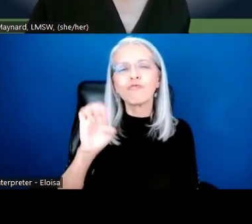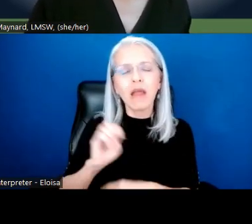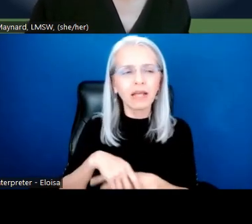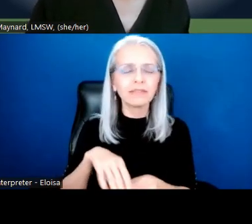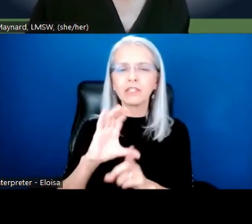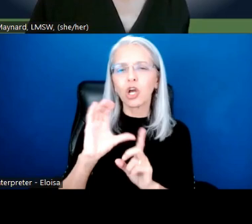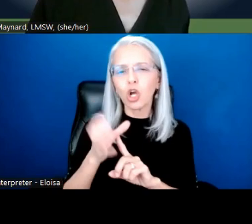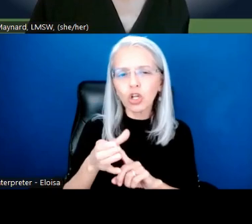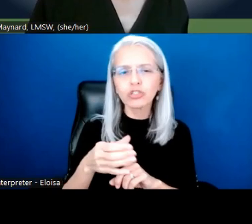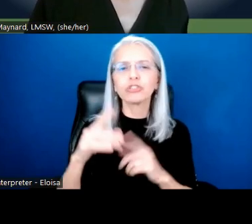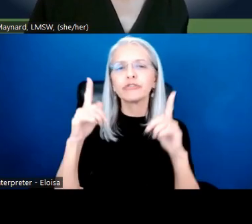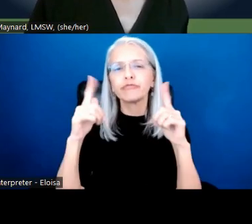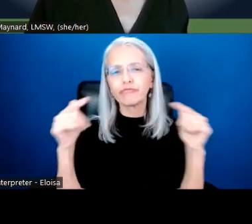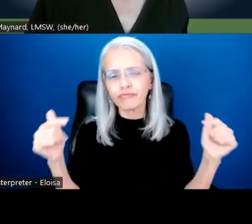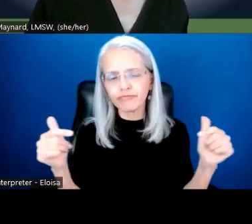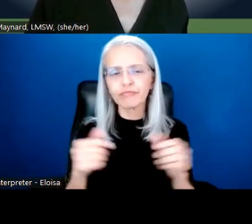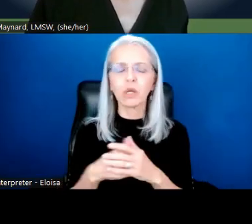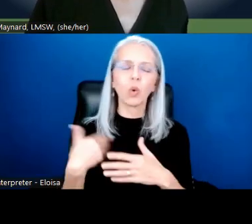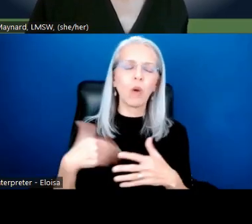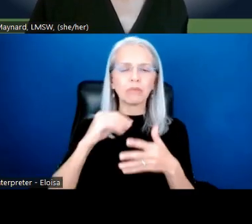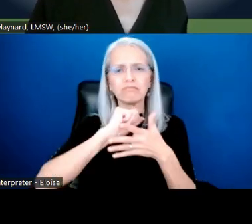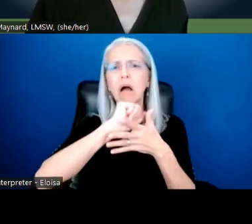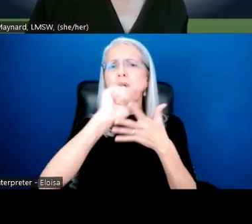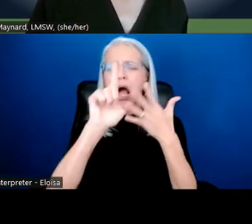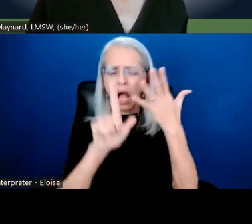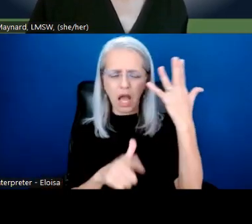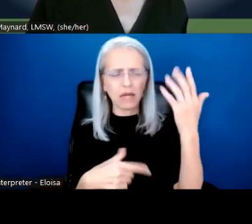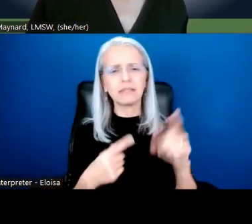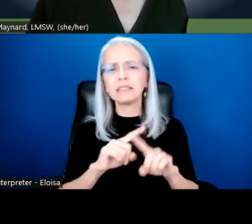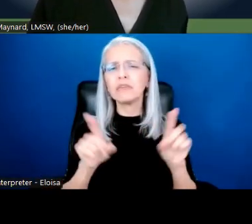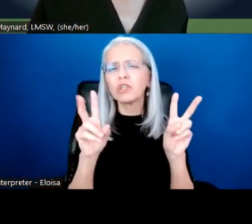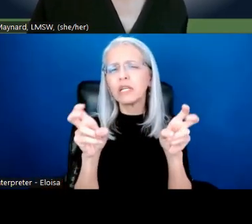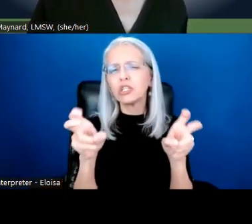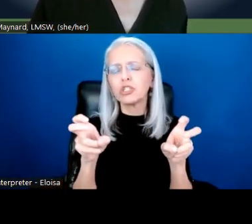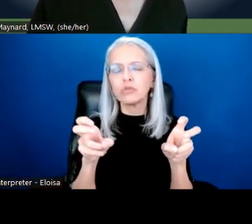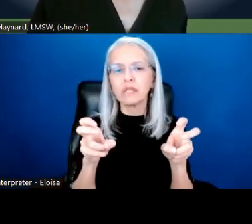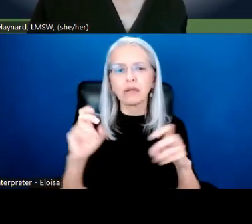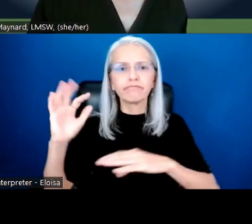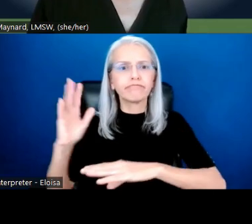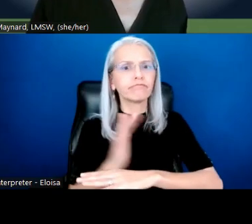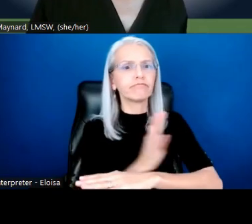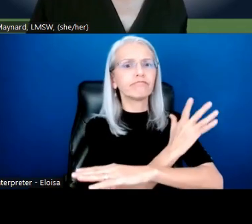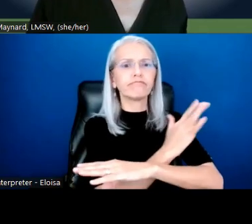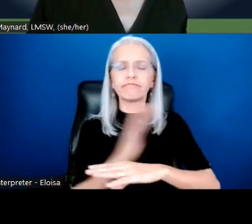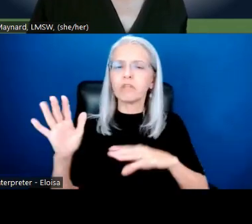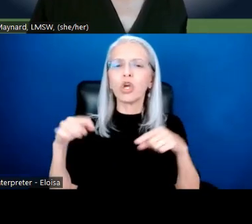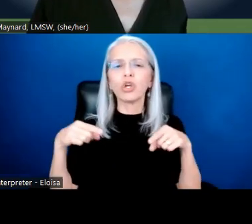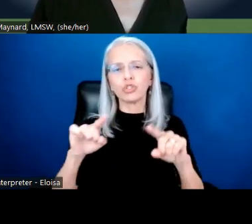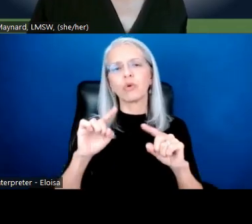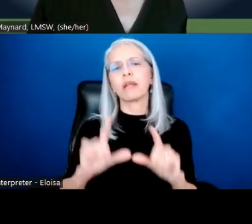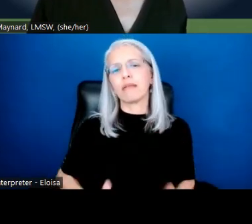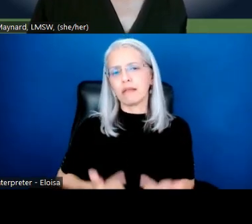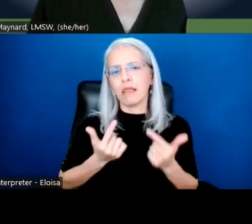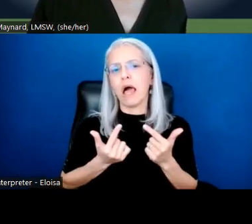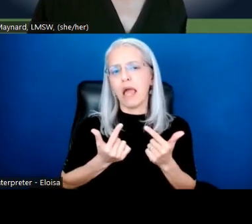and SOGI. So there's so many issues that really span the lifetime, so to